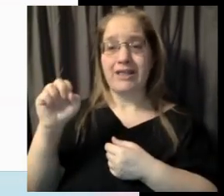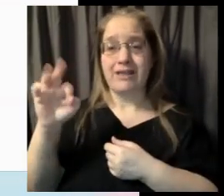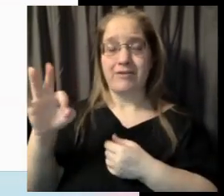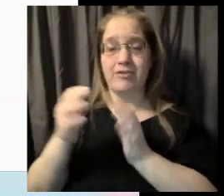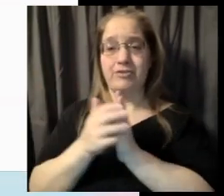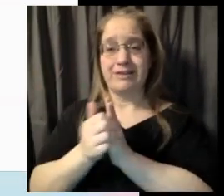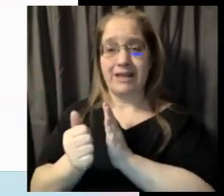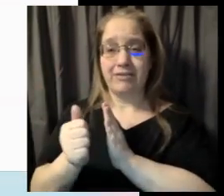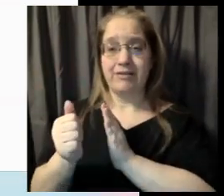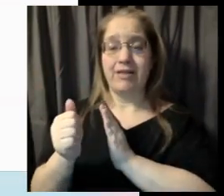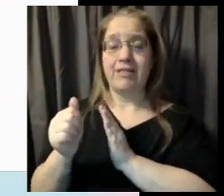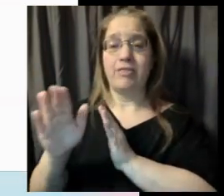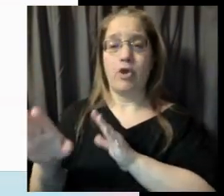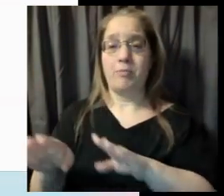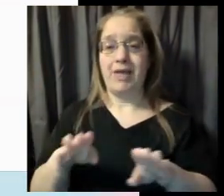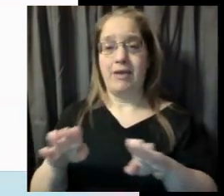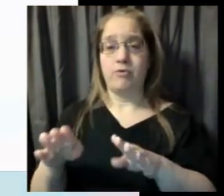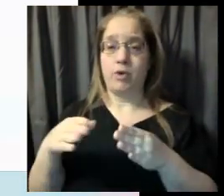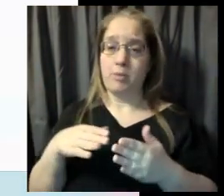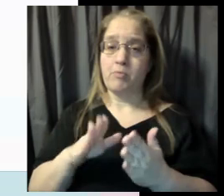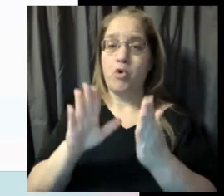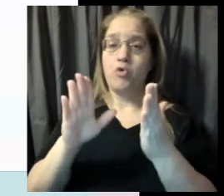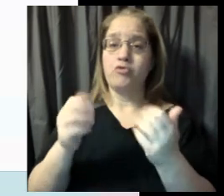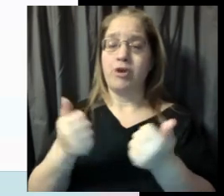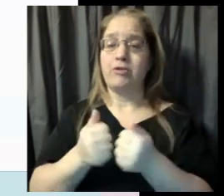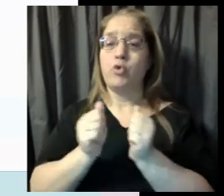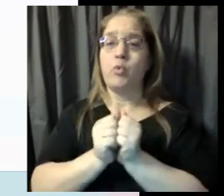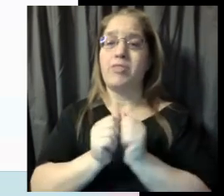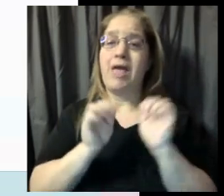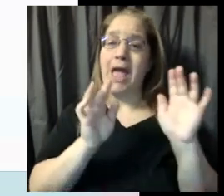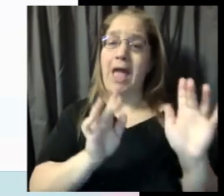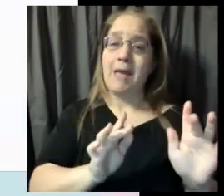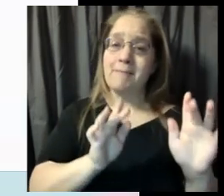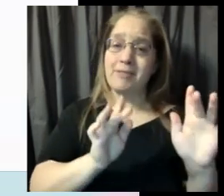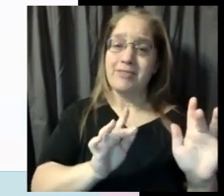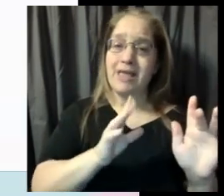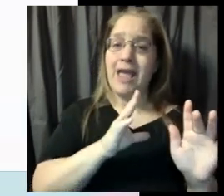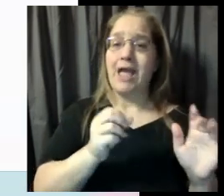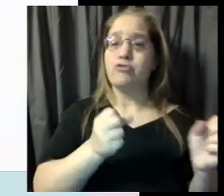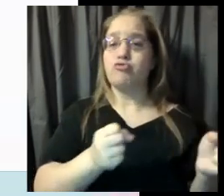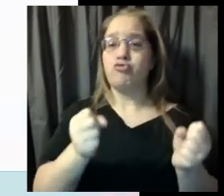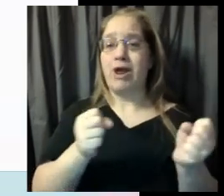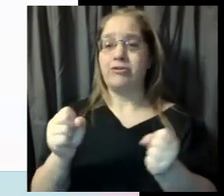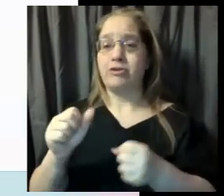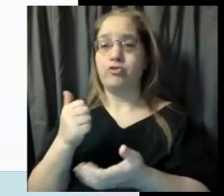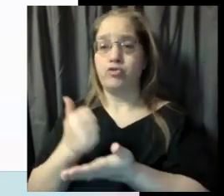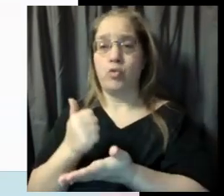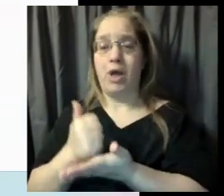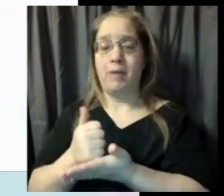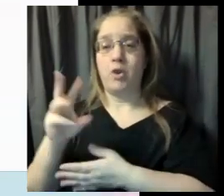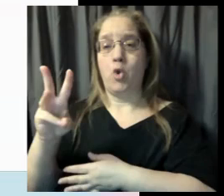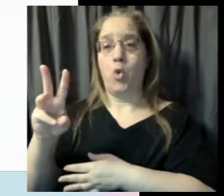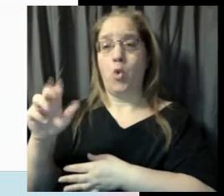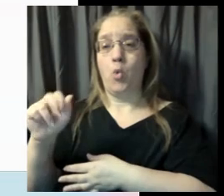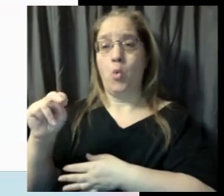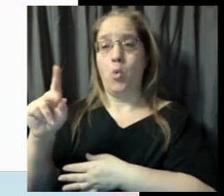underlying behavior, we could approach challenges with empathy and then with strategies that work. And Wanda's going to break down the key components